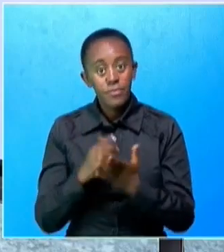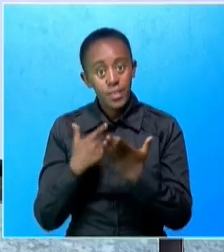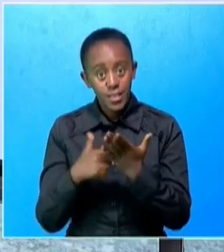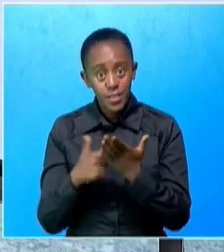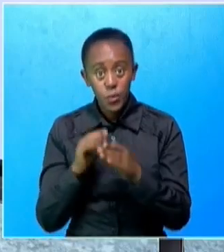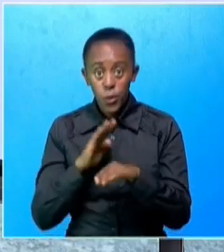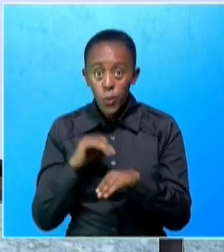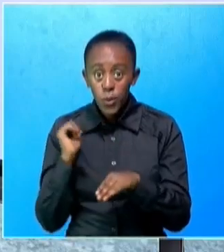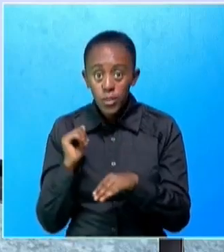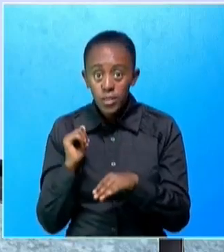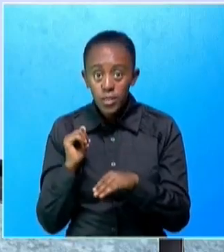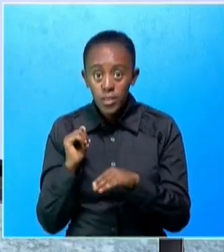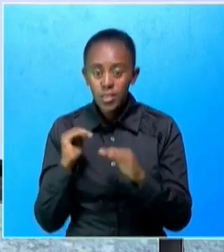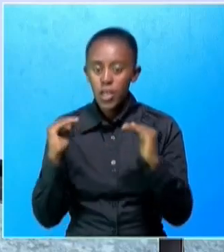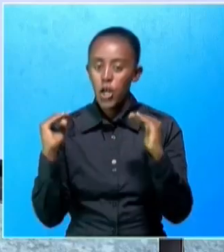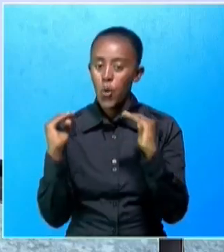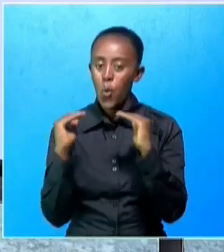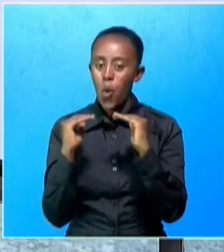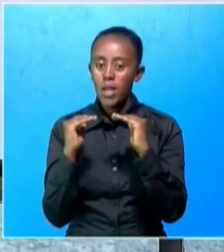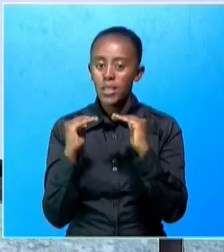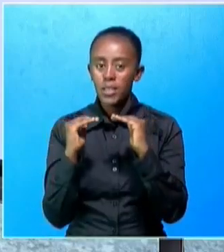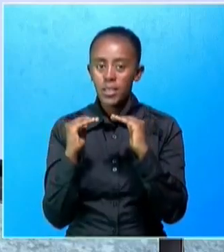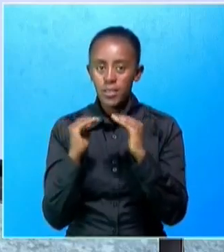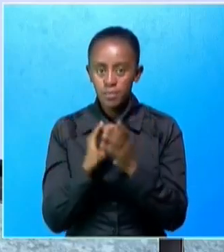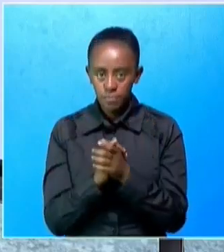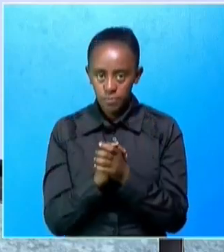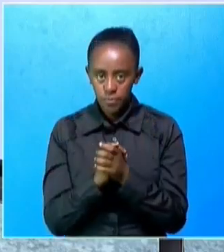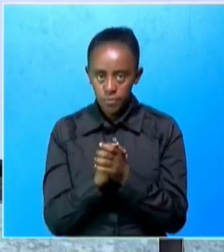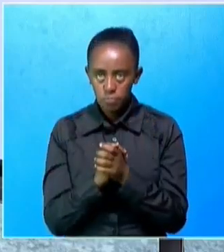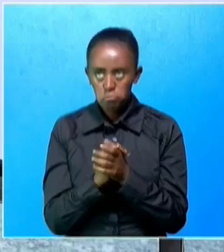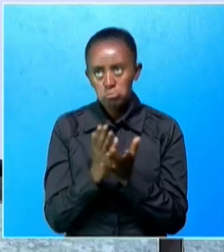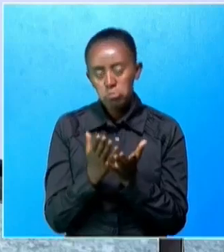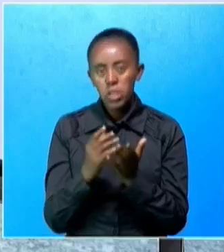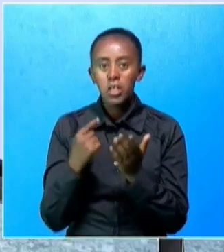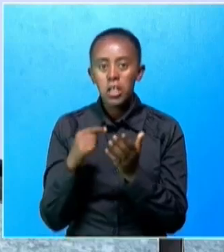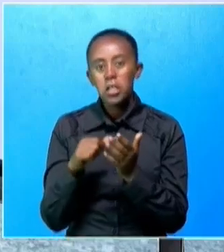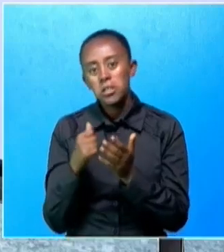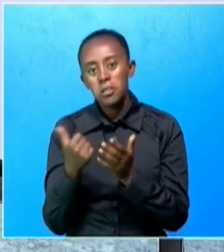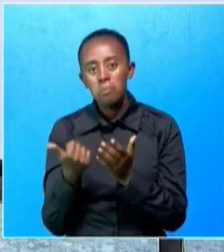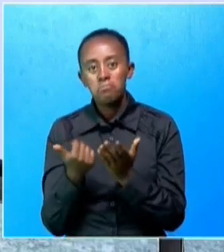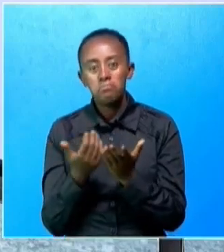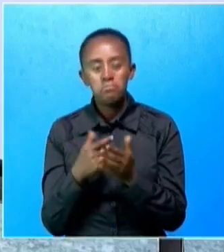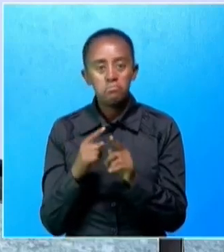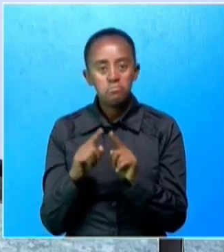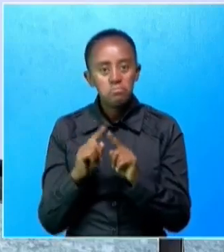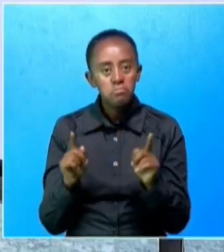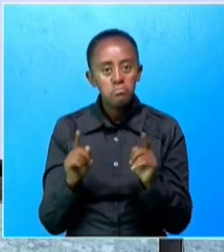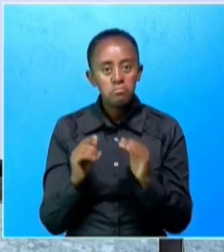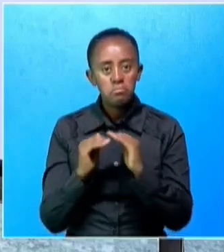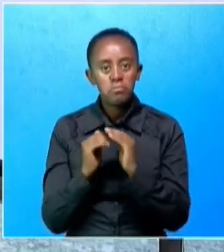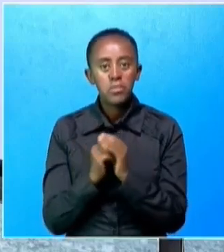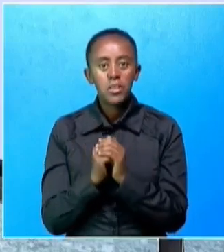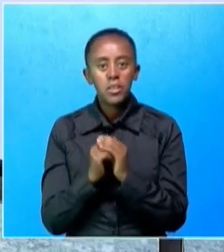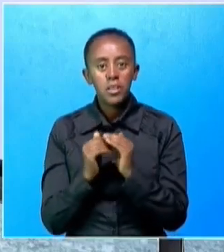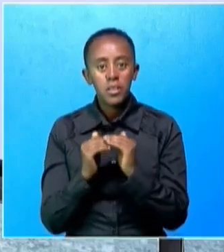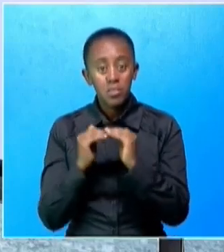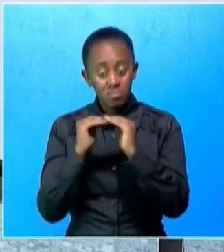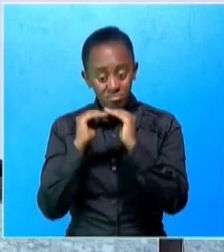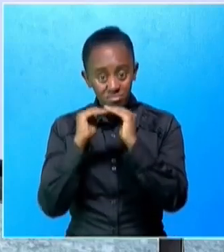what we call it equality. In some cases, inequality is the opposite